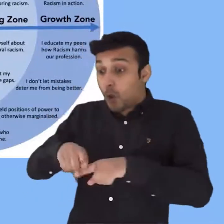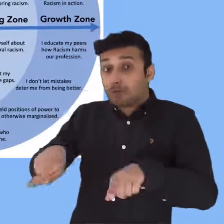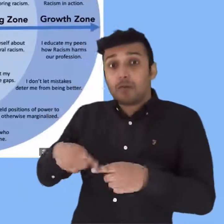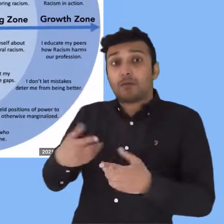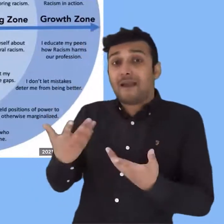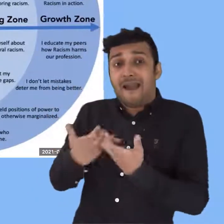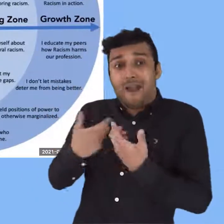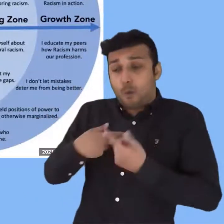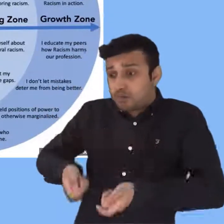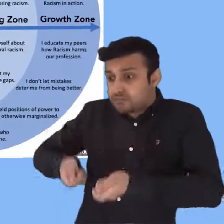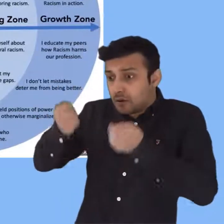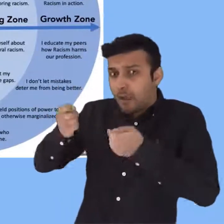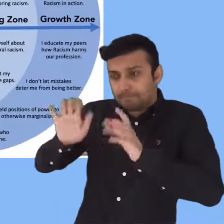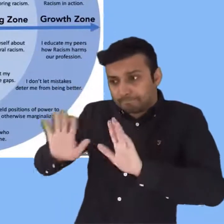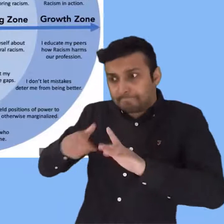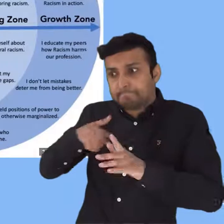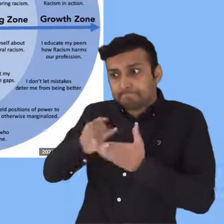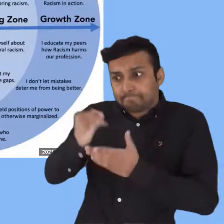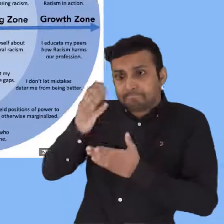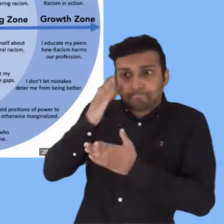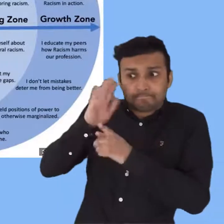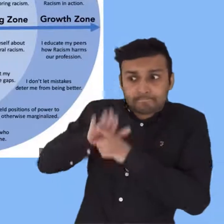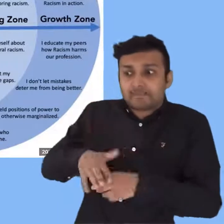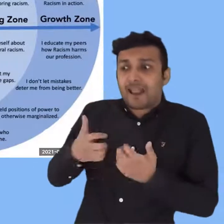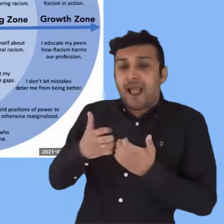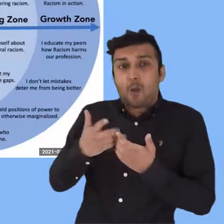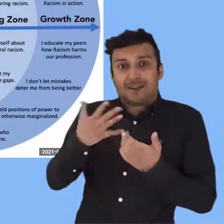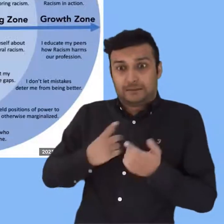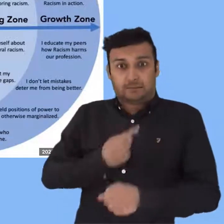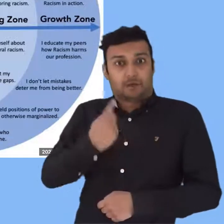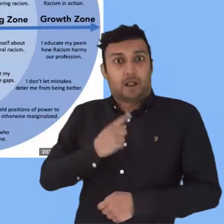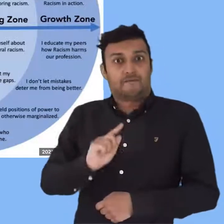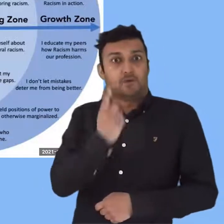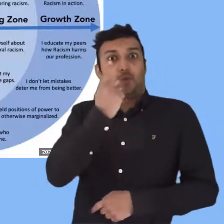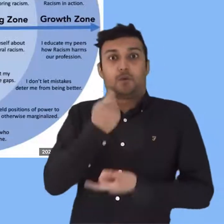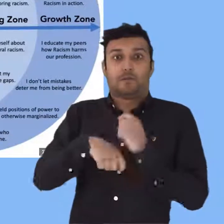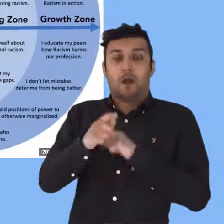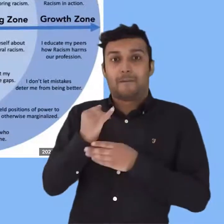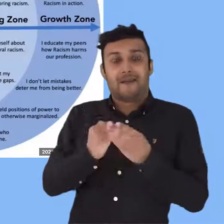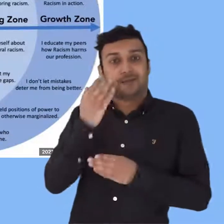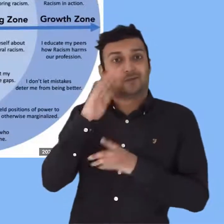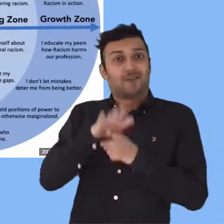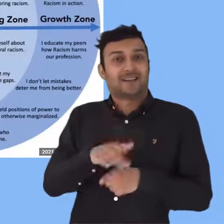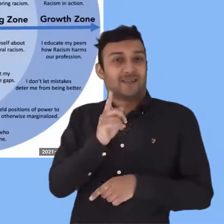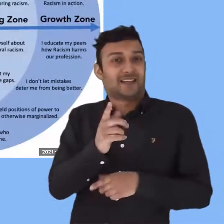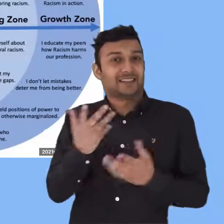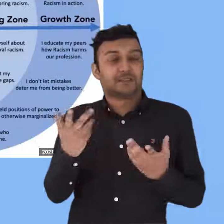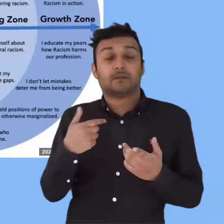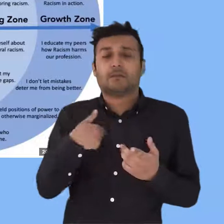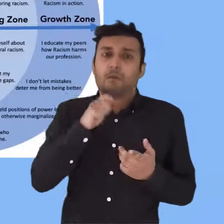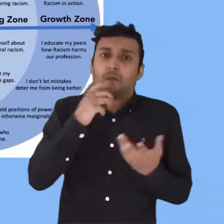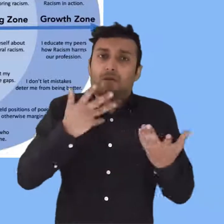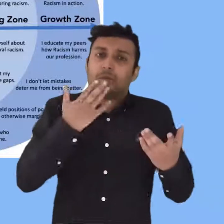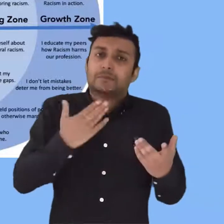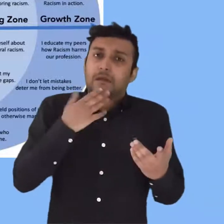not in the process of becoming anti-racist ourselves. So yeah, we're not going to get it right all